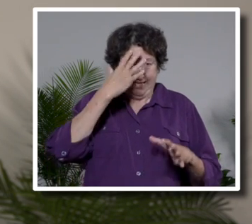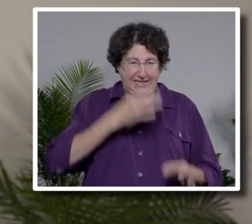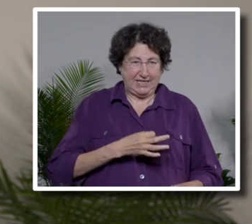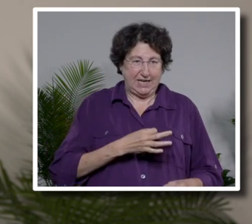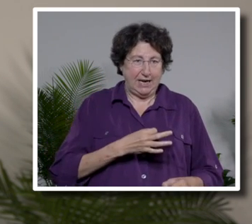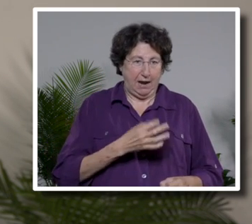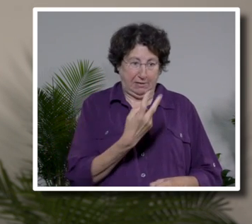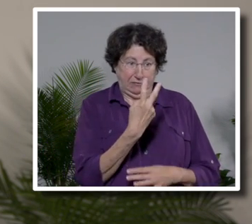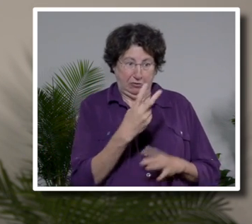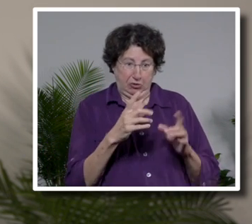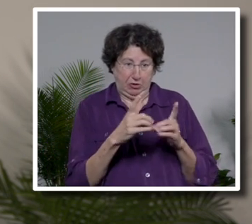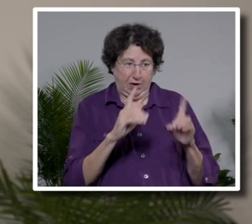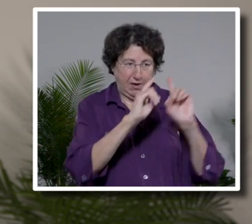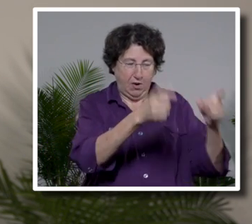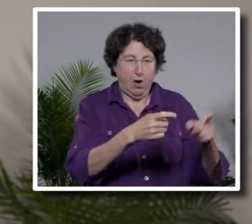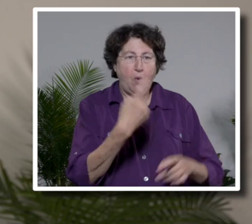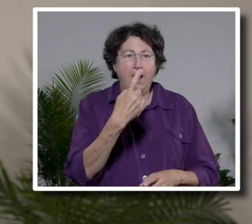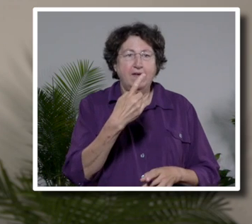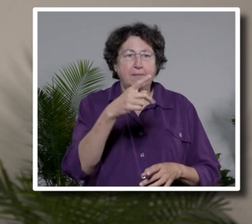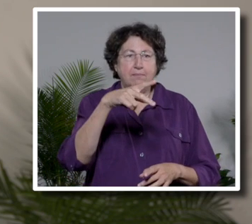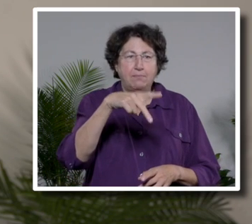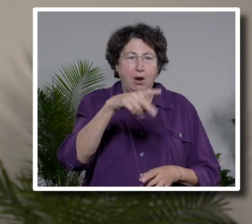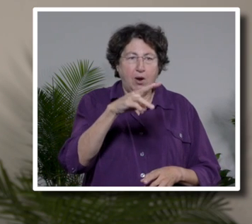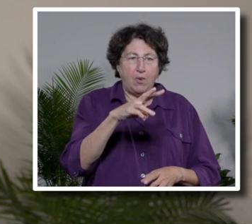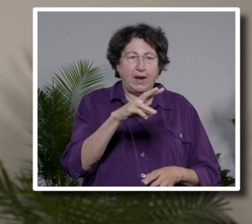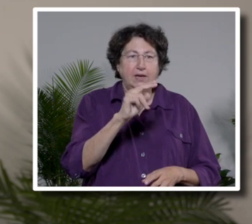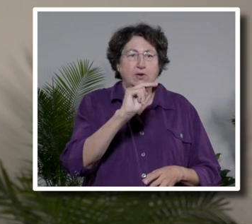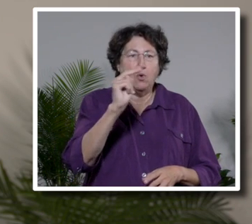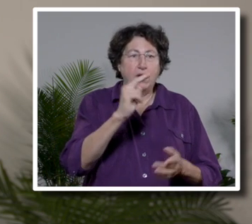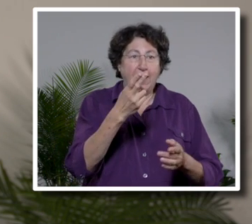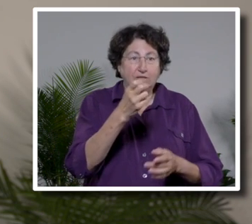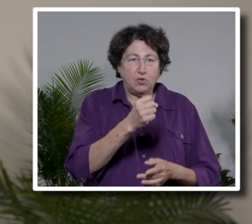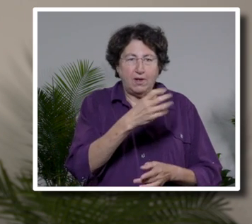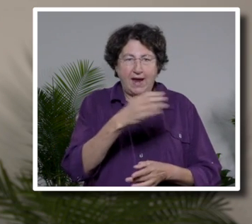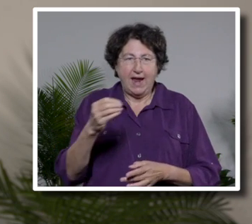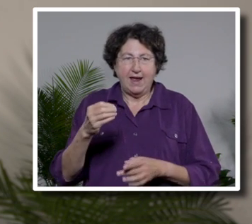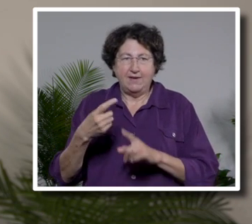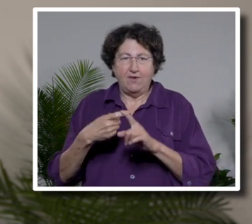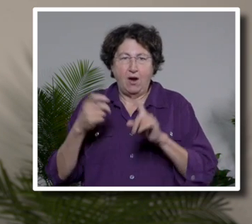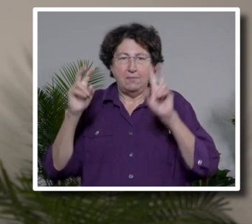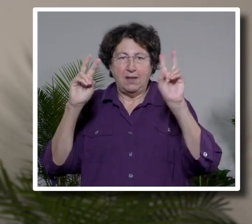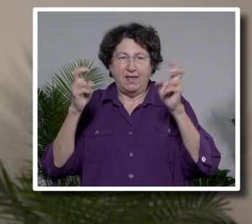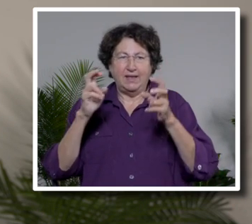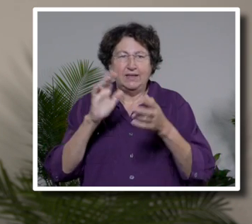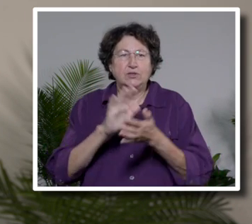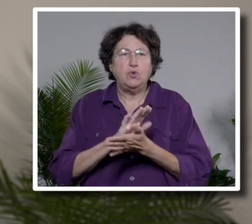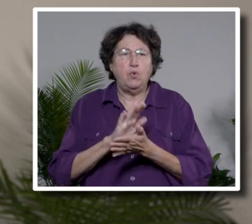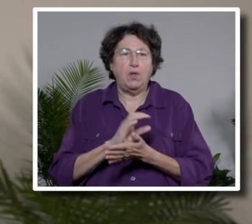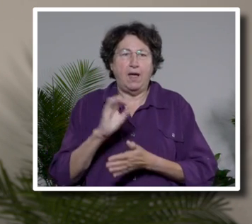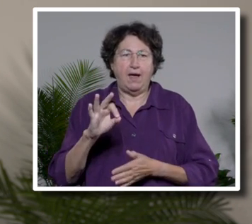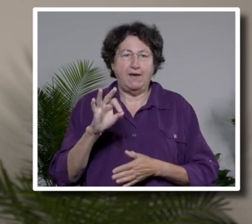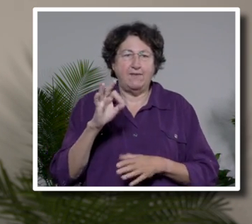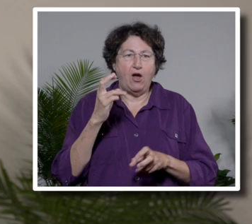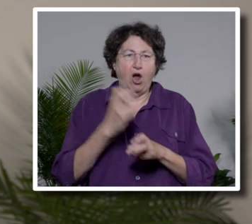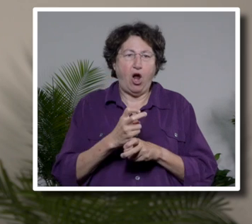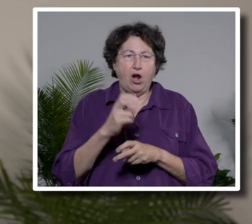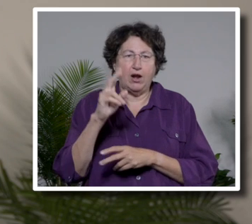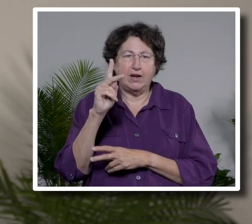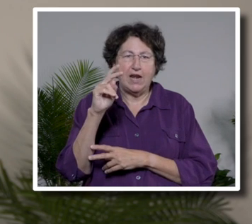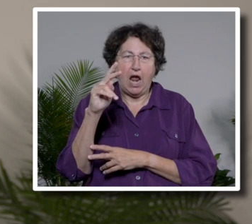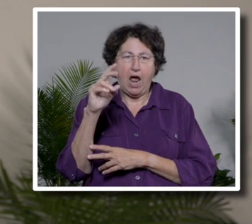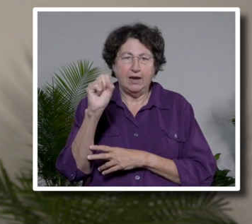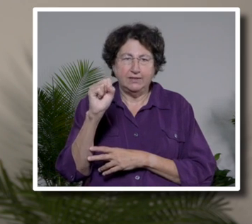two diplomas, one from Parkway North High School and one from the School of Hard Knocks, because you earned them both.